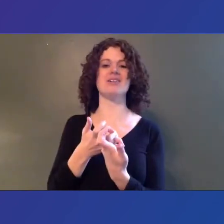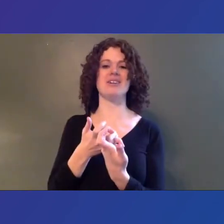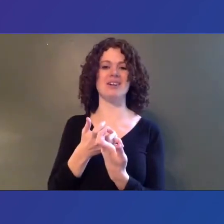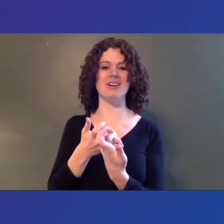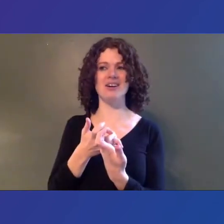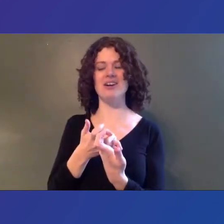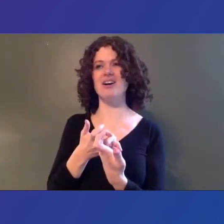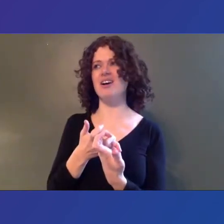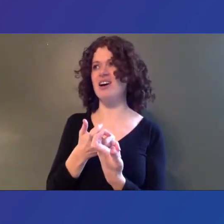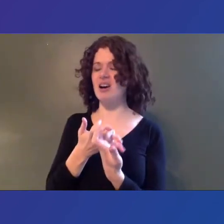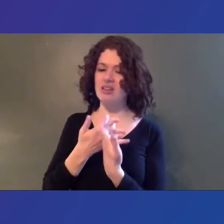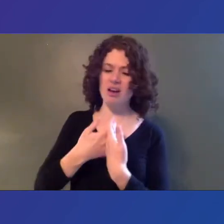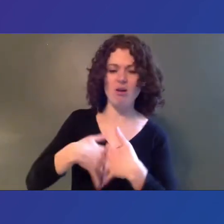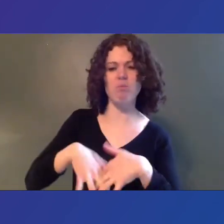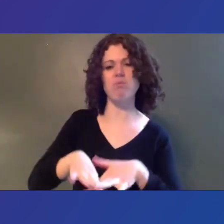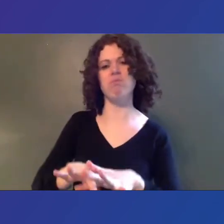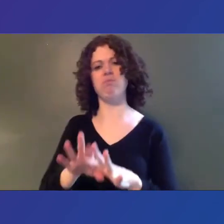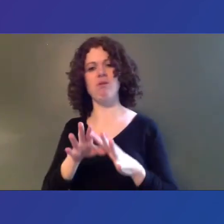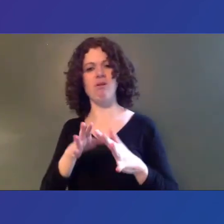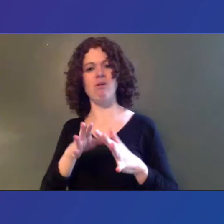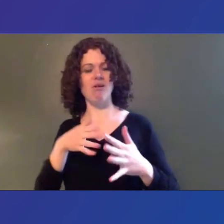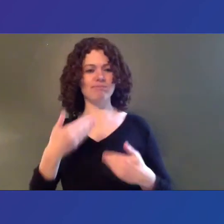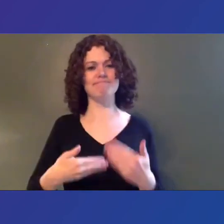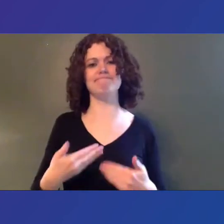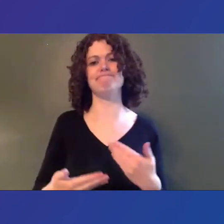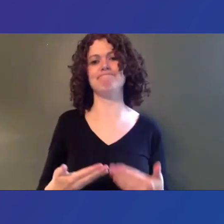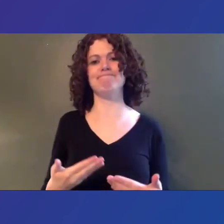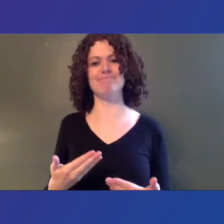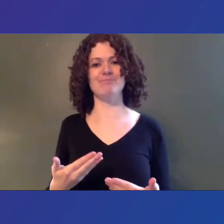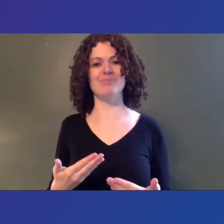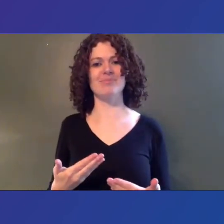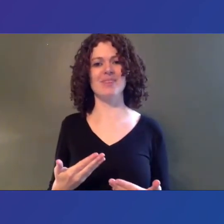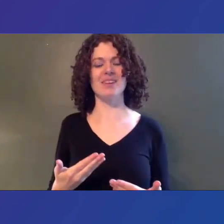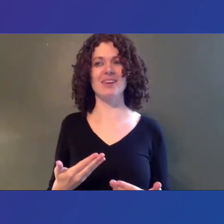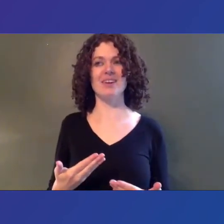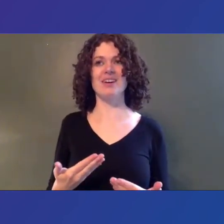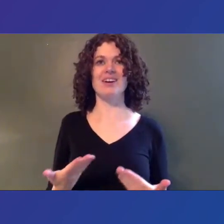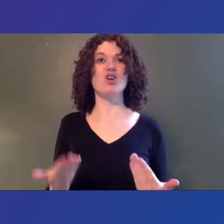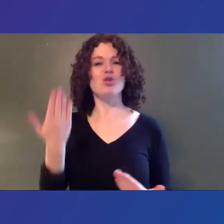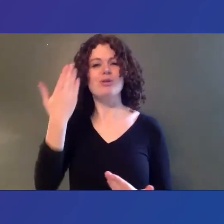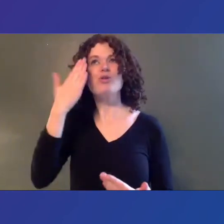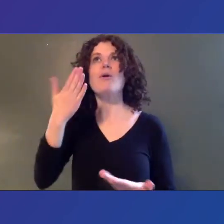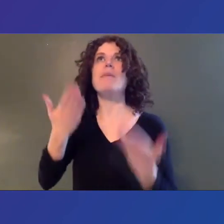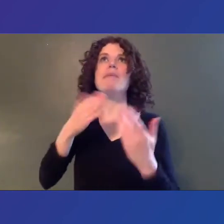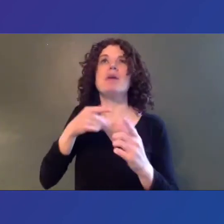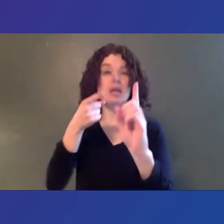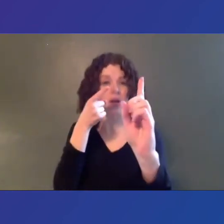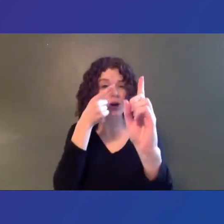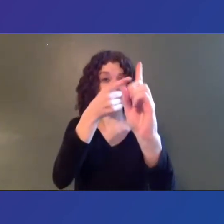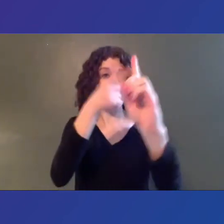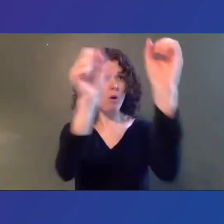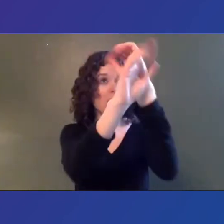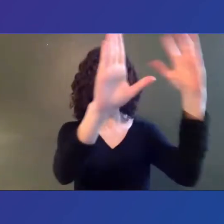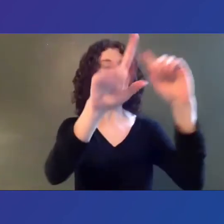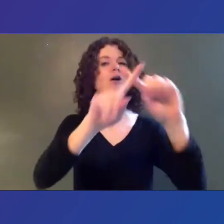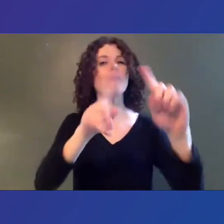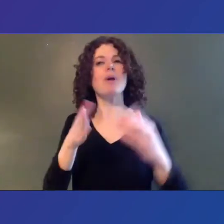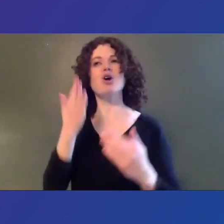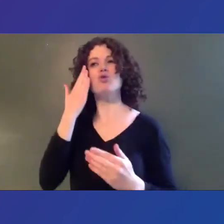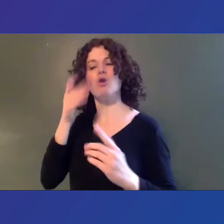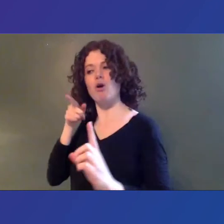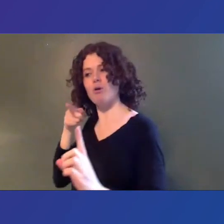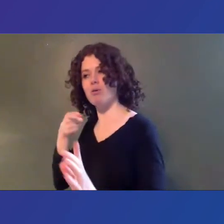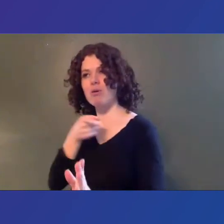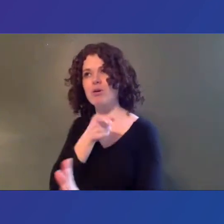sudden you kind of know you don't really know where you're gonna go to, but at least that direction.